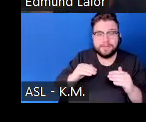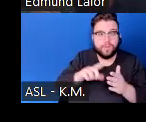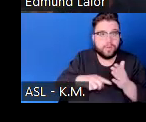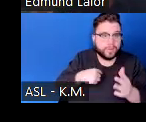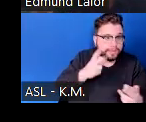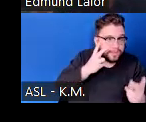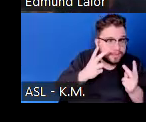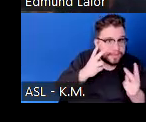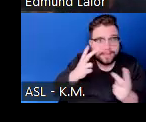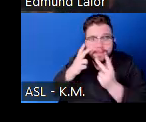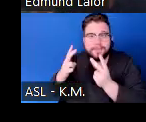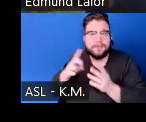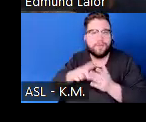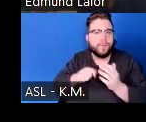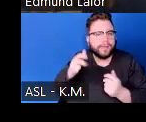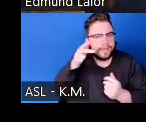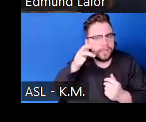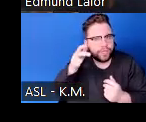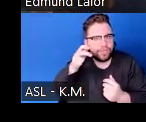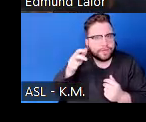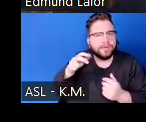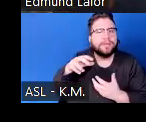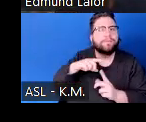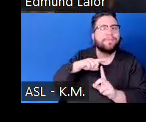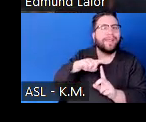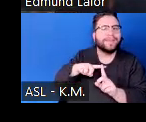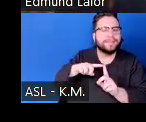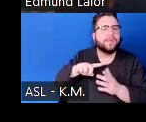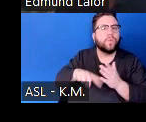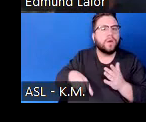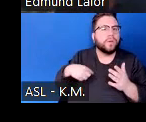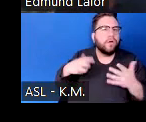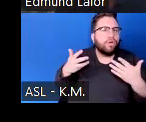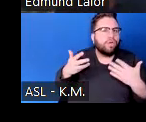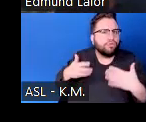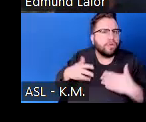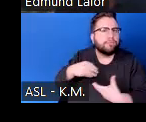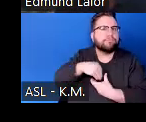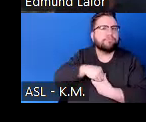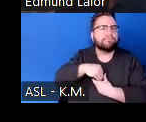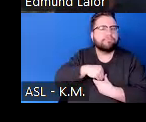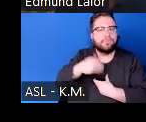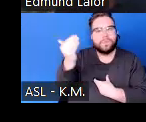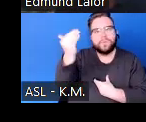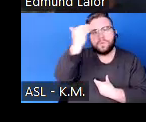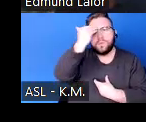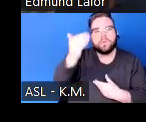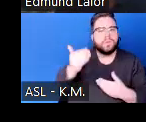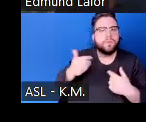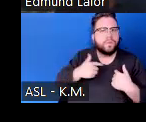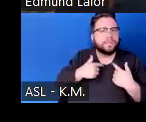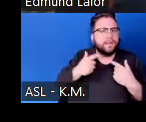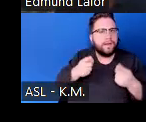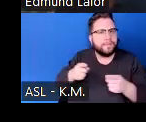with what we already know, so to speak, what's already known about the human world that's embodied and wired into our